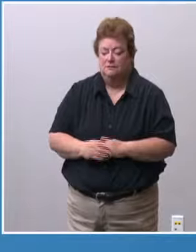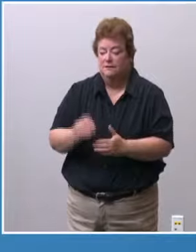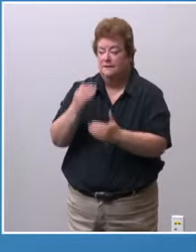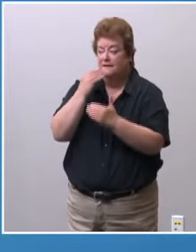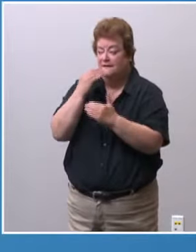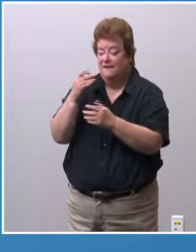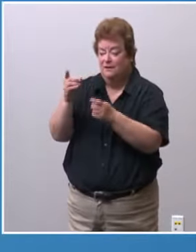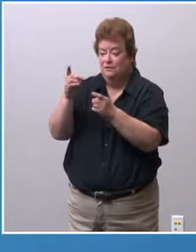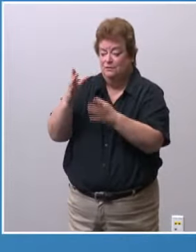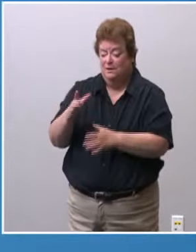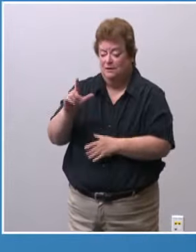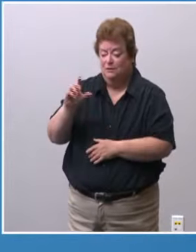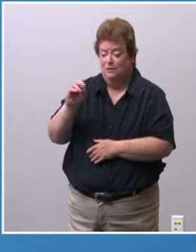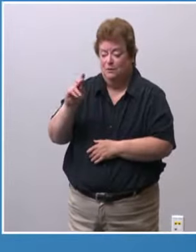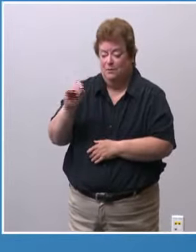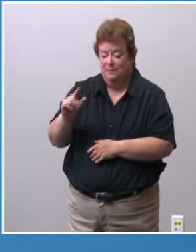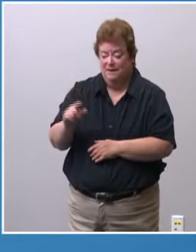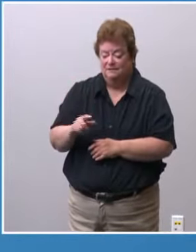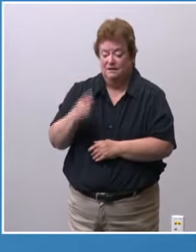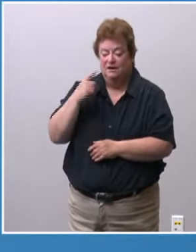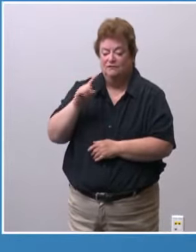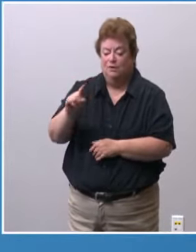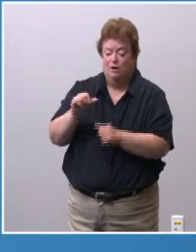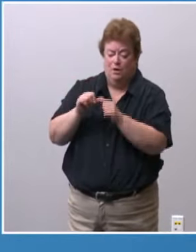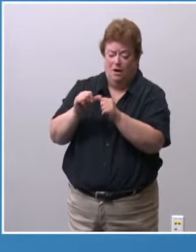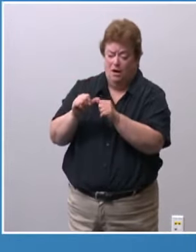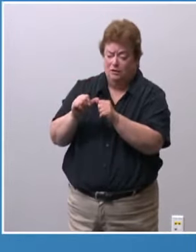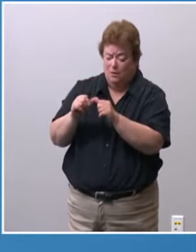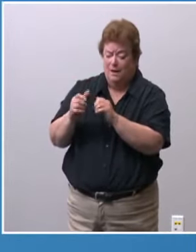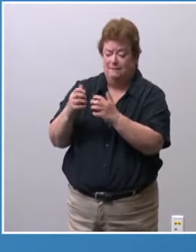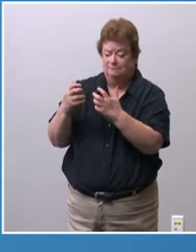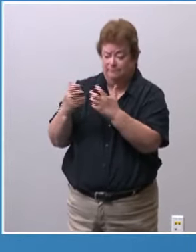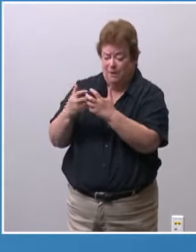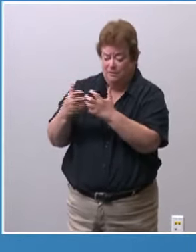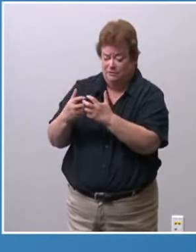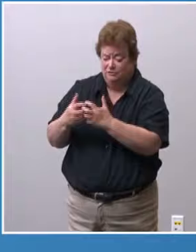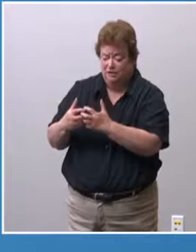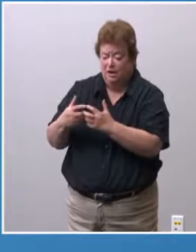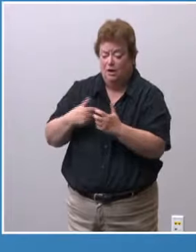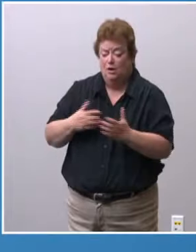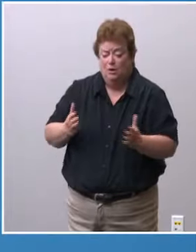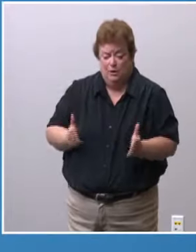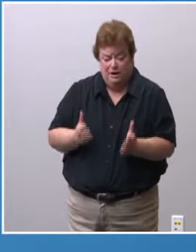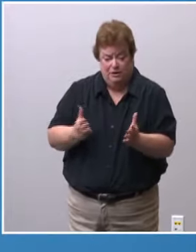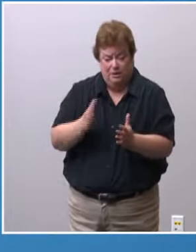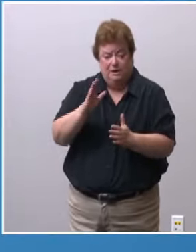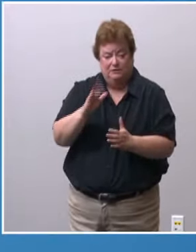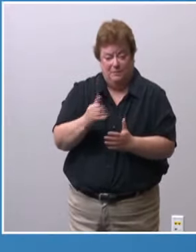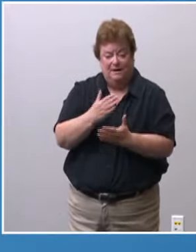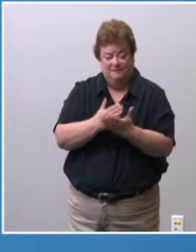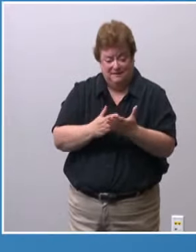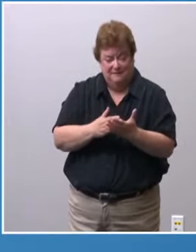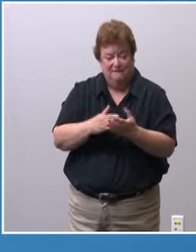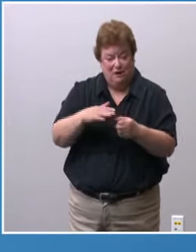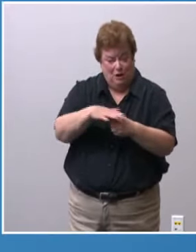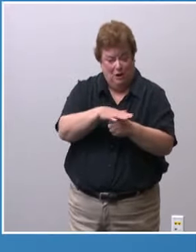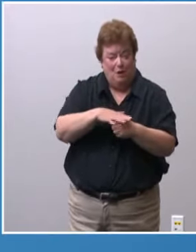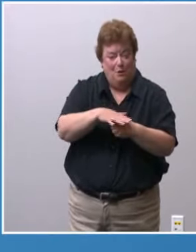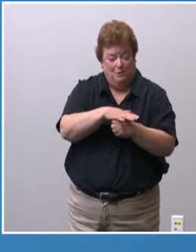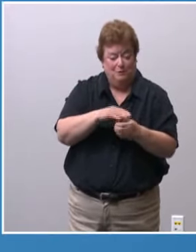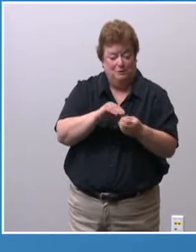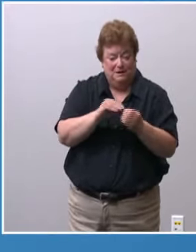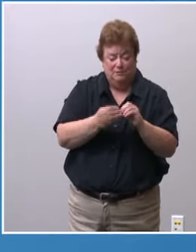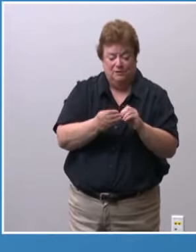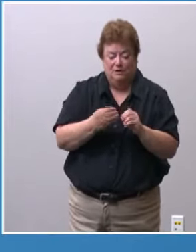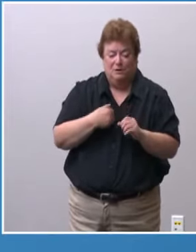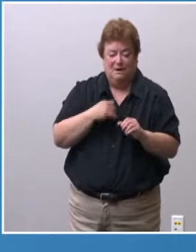Thank you, Director Lopez, for your ongoing partnership. We're encouraged by some of the local trends. We haven't seen all of those